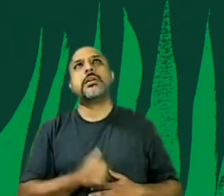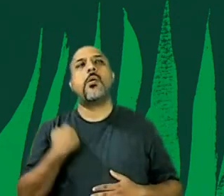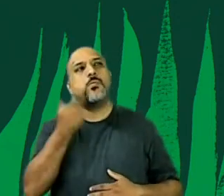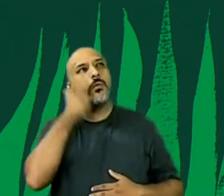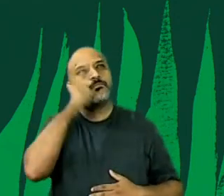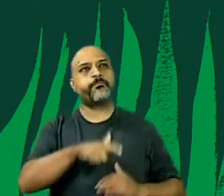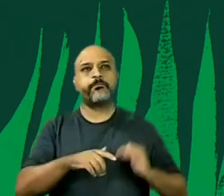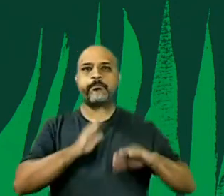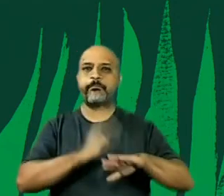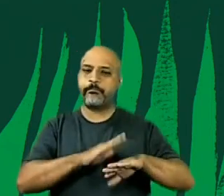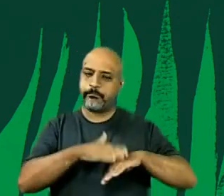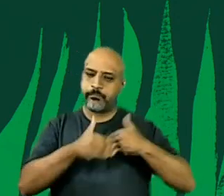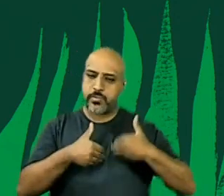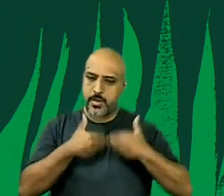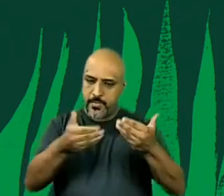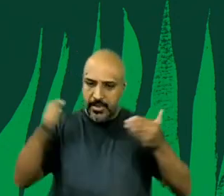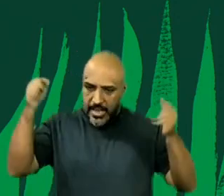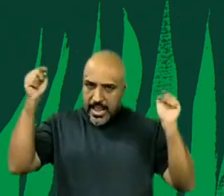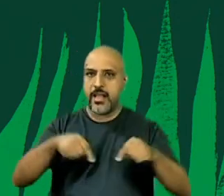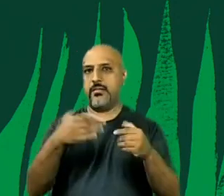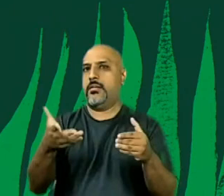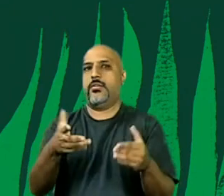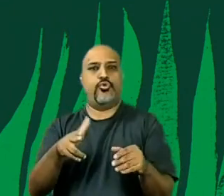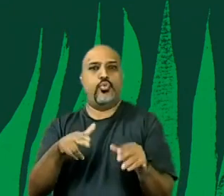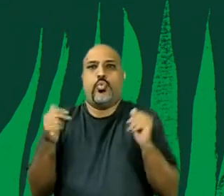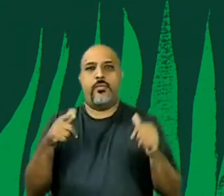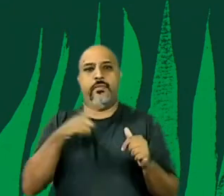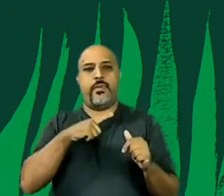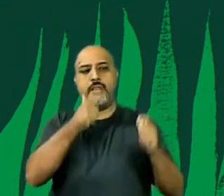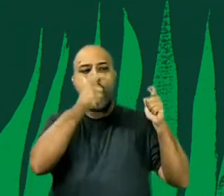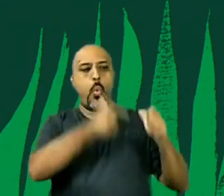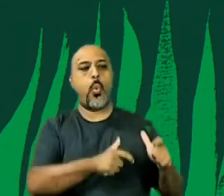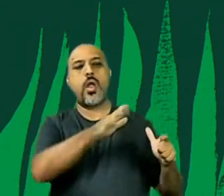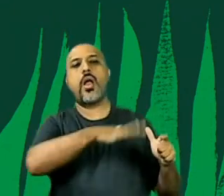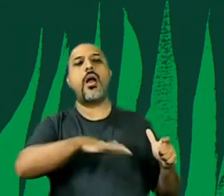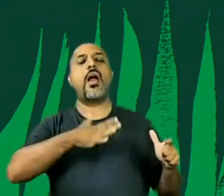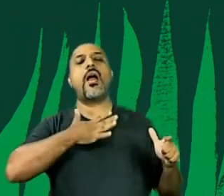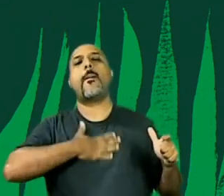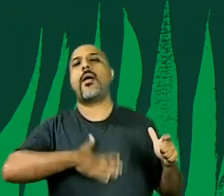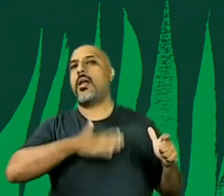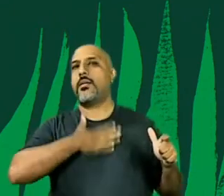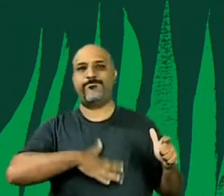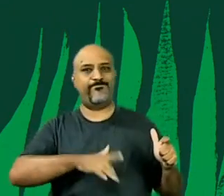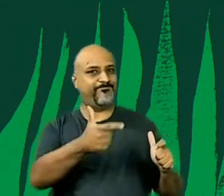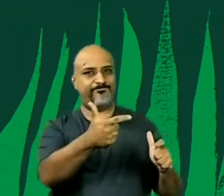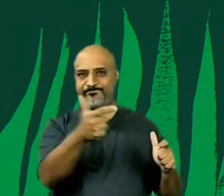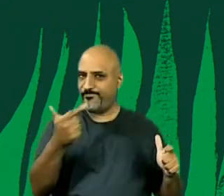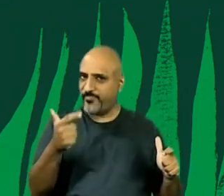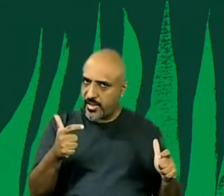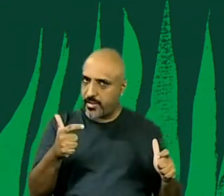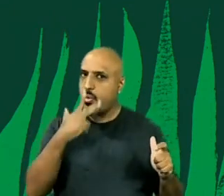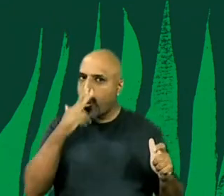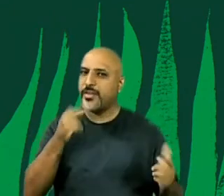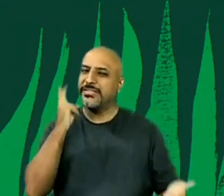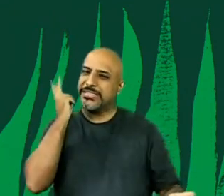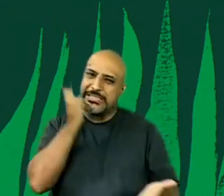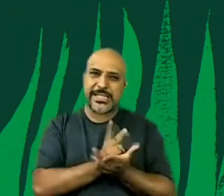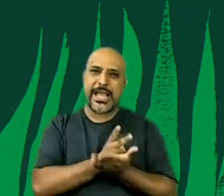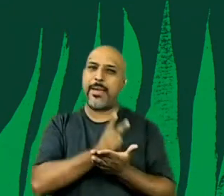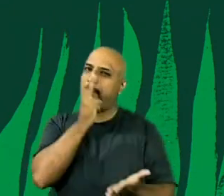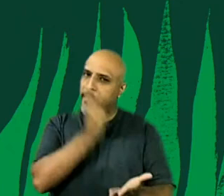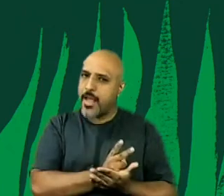our journey is this. We're never going to have a place out in the sun to bask in the sun.